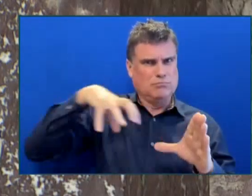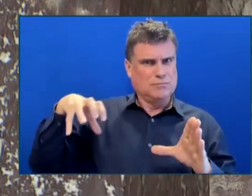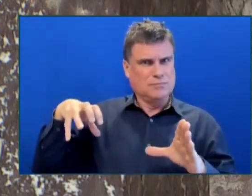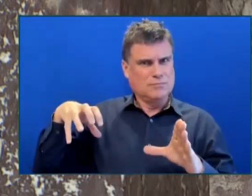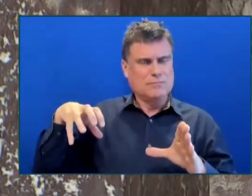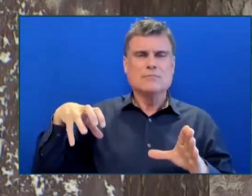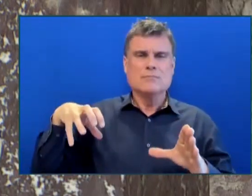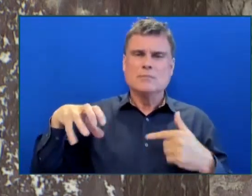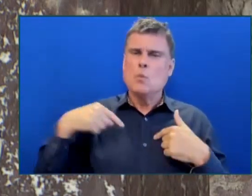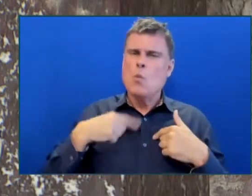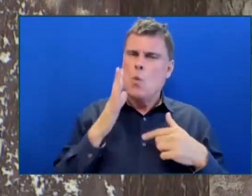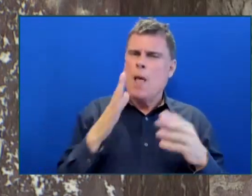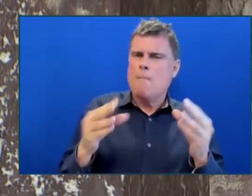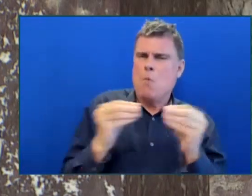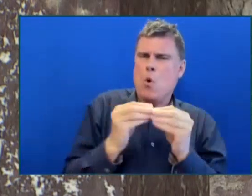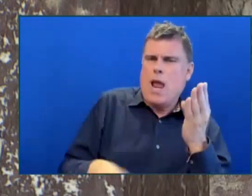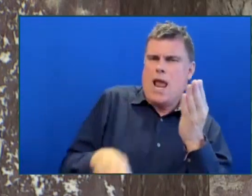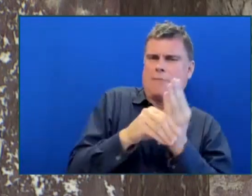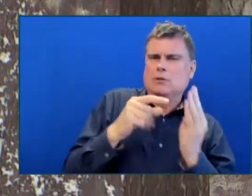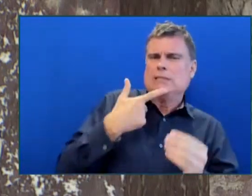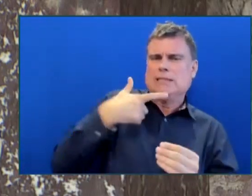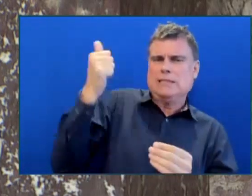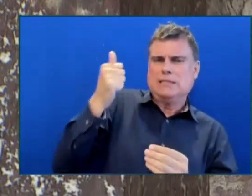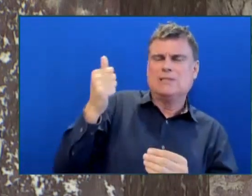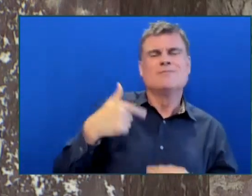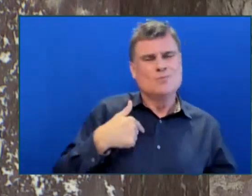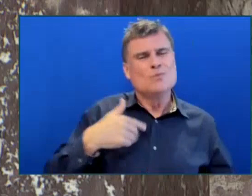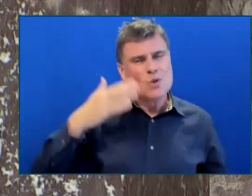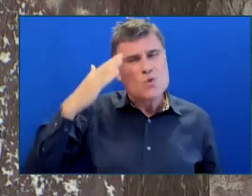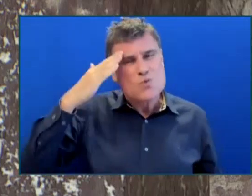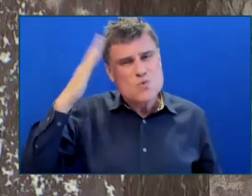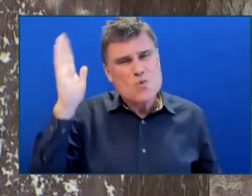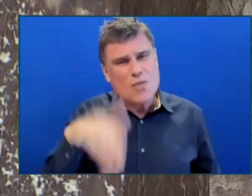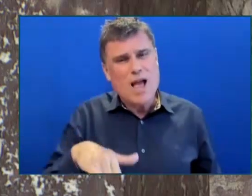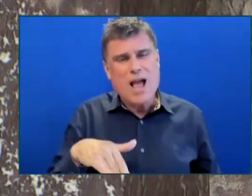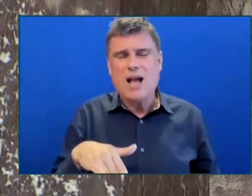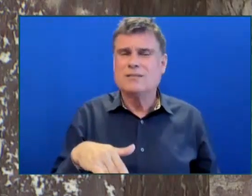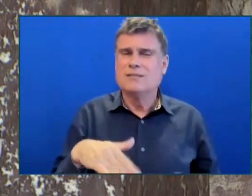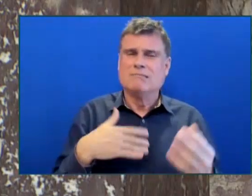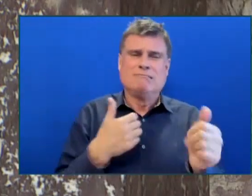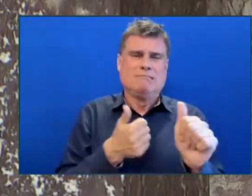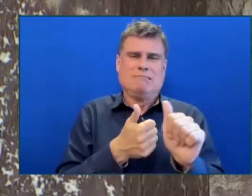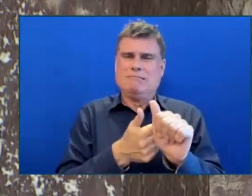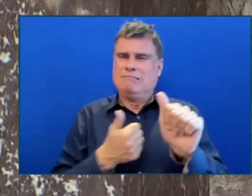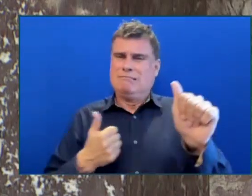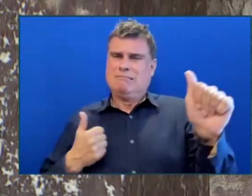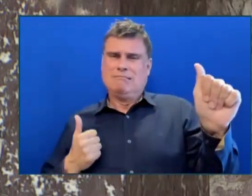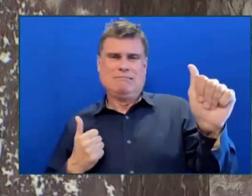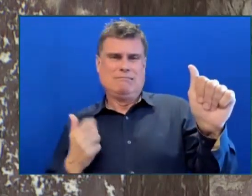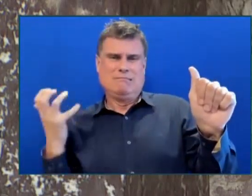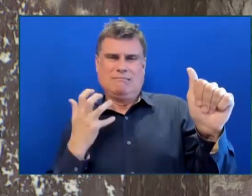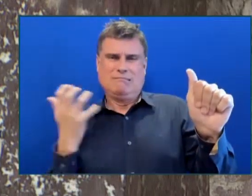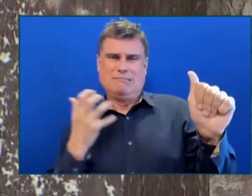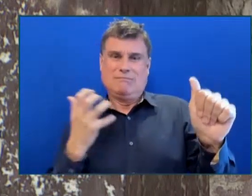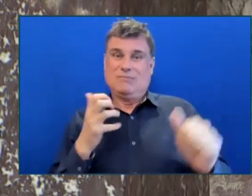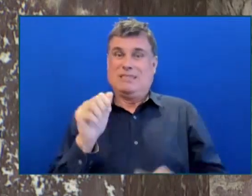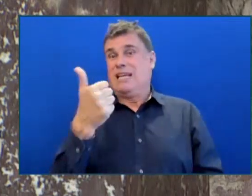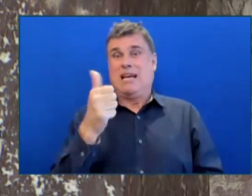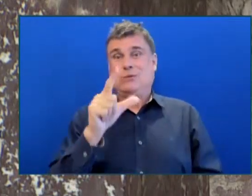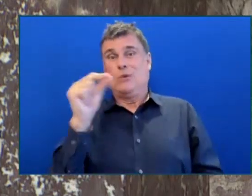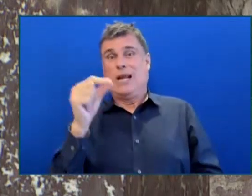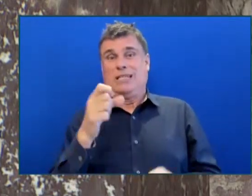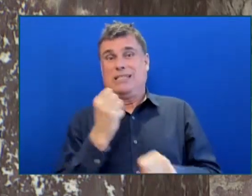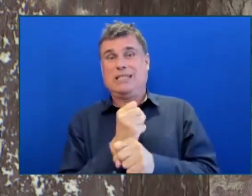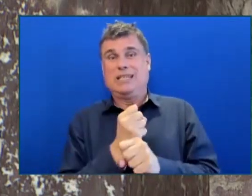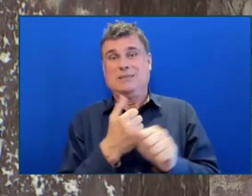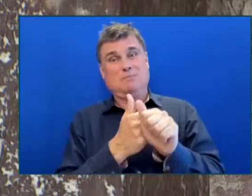province when it comes to affordable housing. That's how we got here. But we know we have to continue not only invest, we can't come into a situation where we